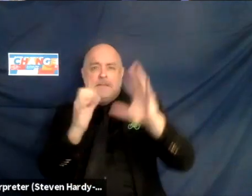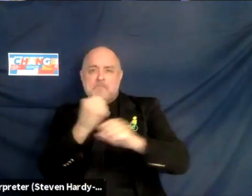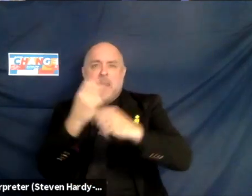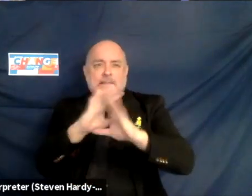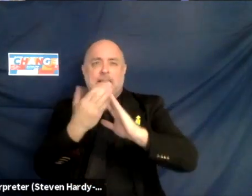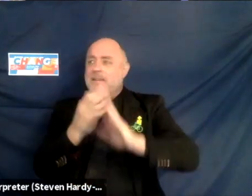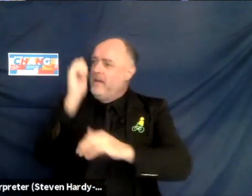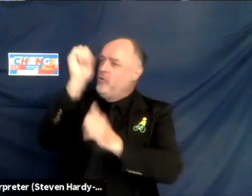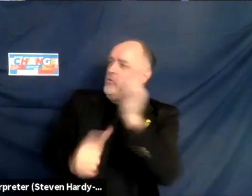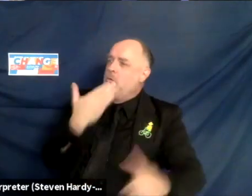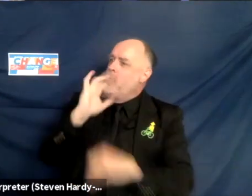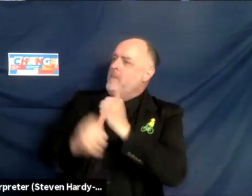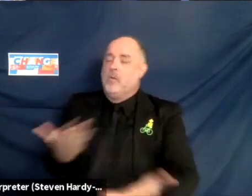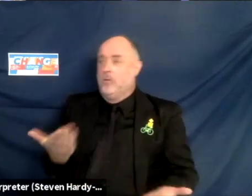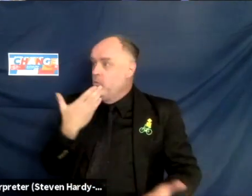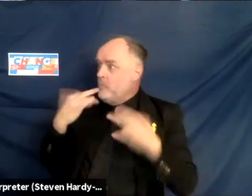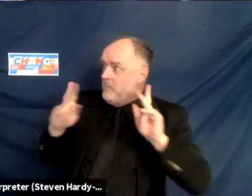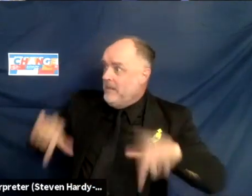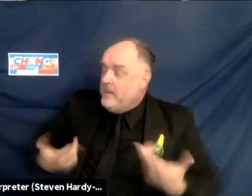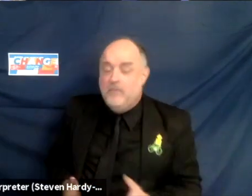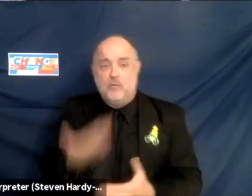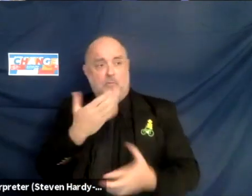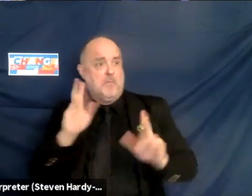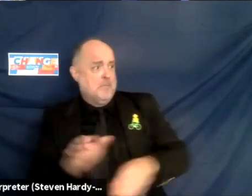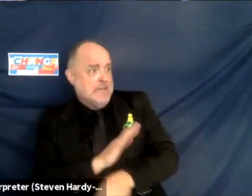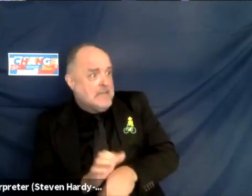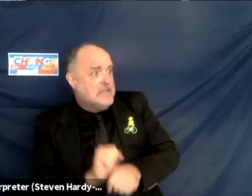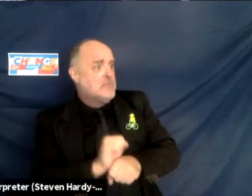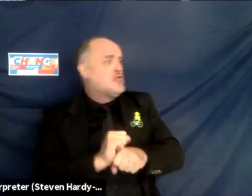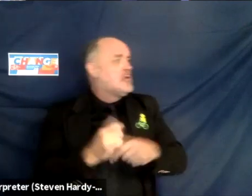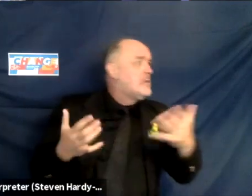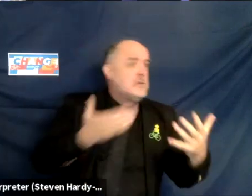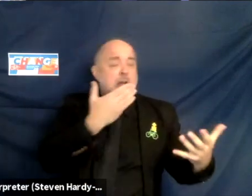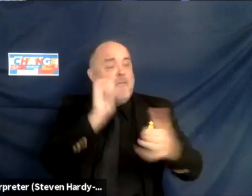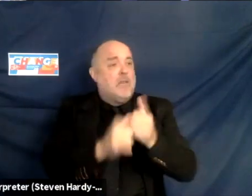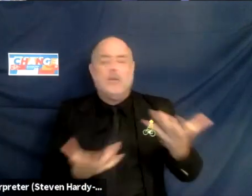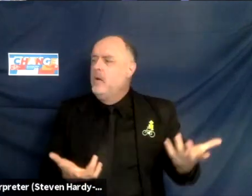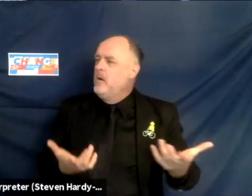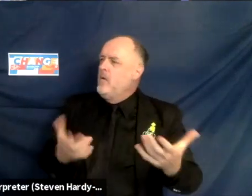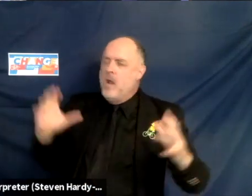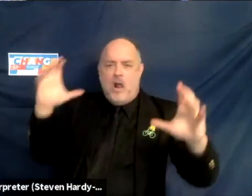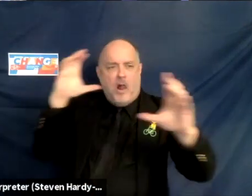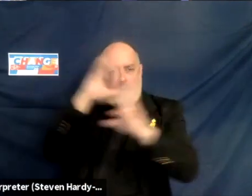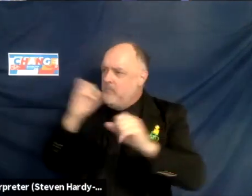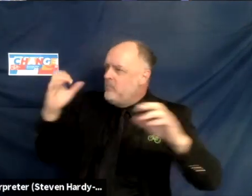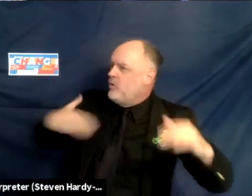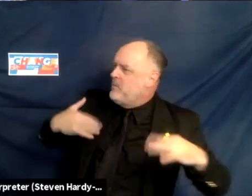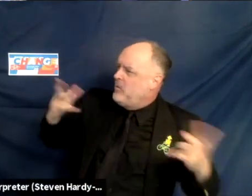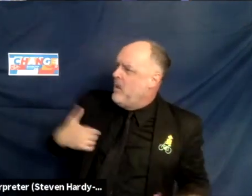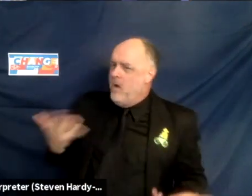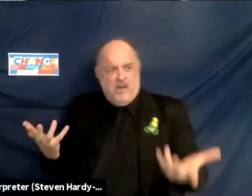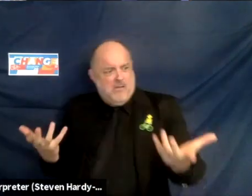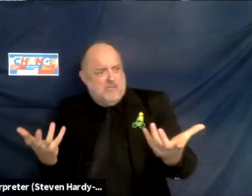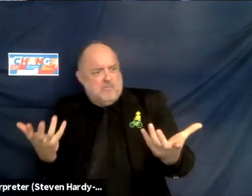why it was good for residents, why it was good for businesses. We talked about the need to attract and retain younger residents who have an expectation of being able to get